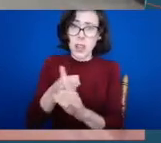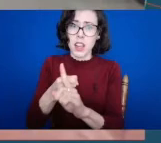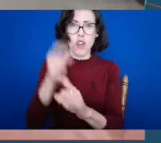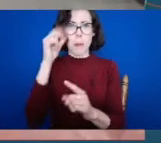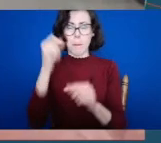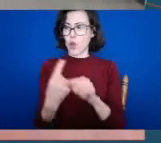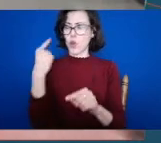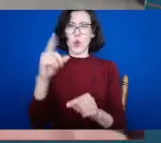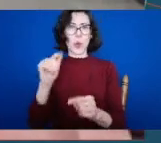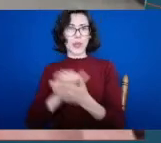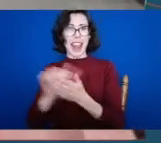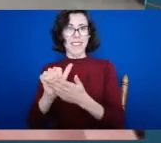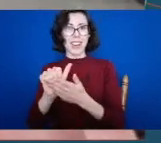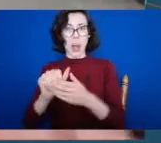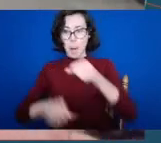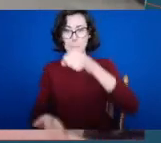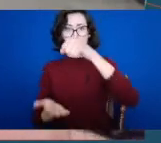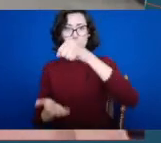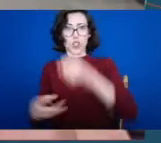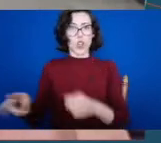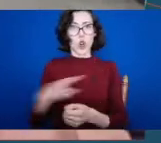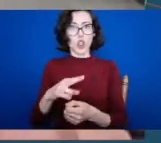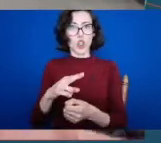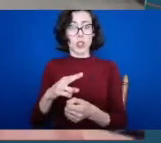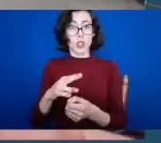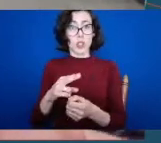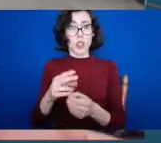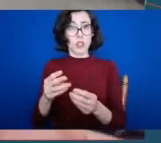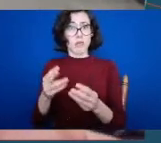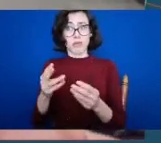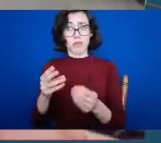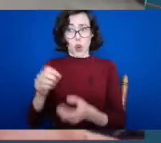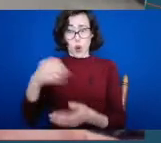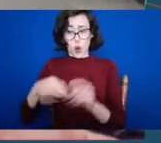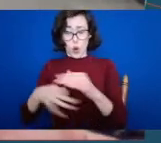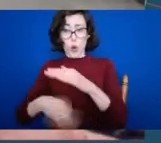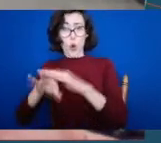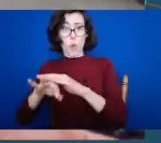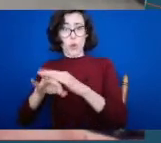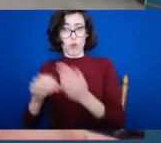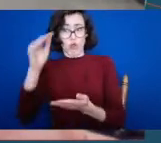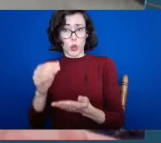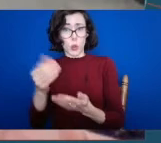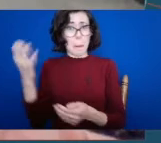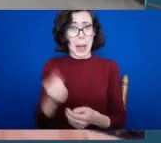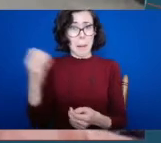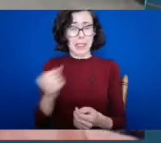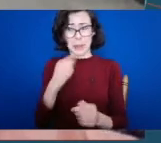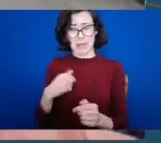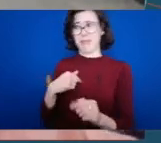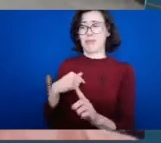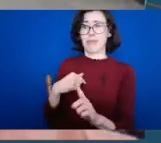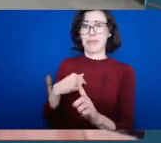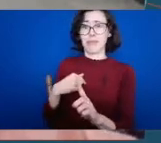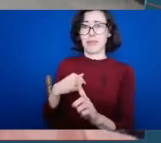a budget cut they were going to make to domiciliary payments for people with disabilities. And then I've gone to the United Nations to talk about